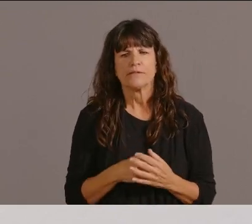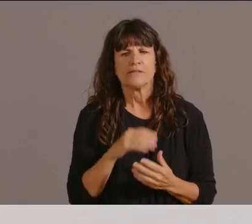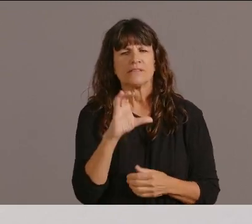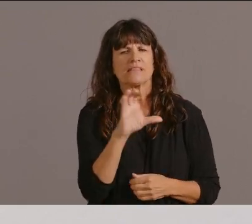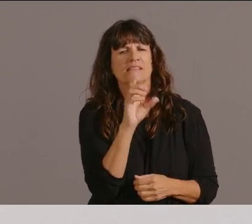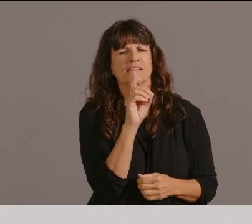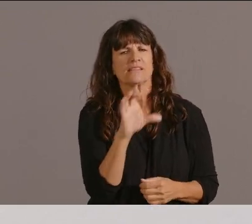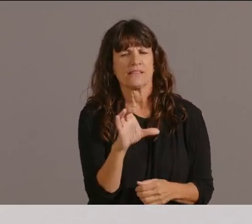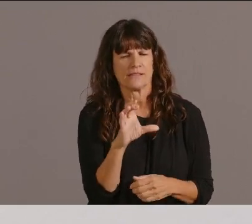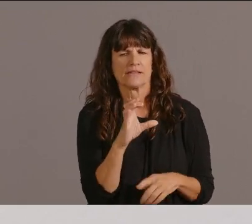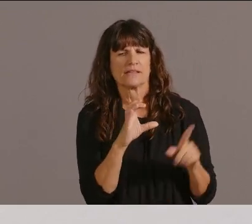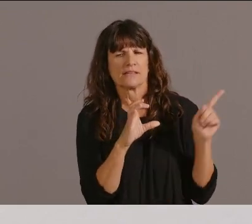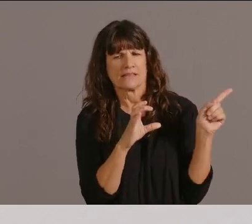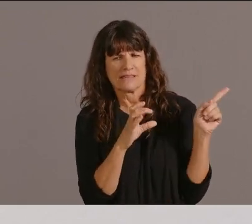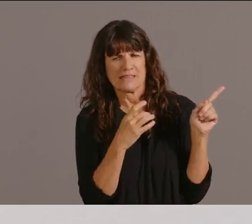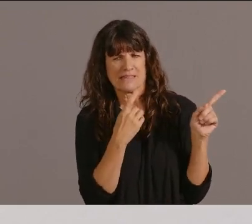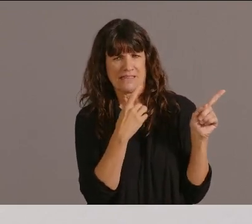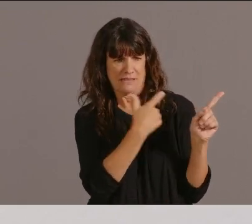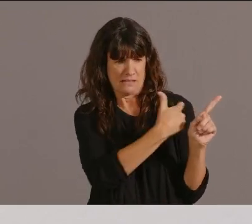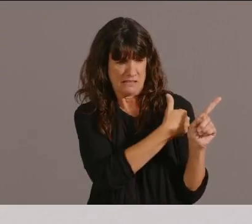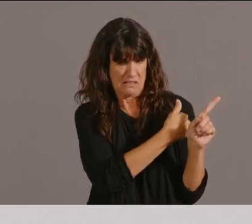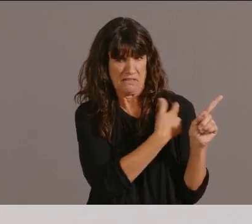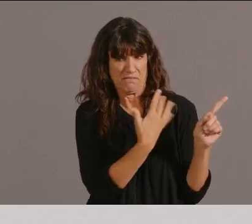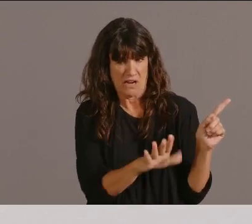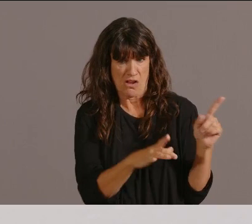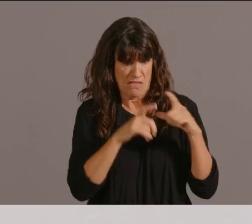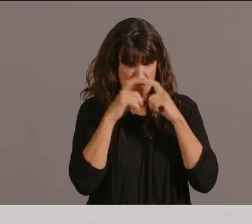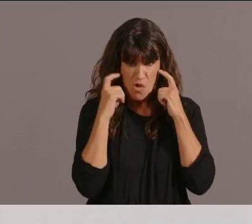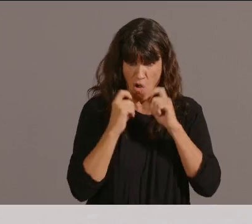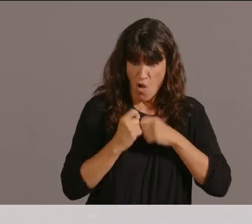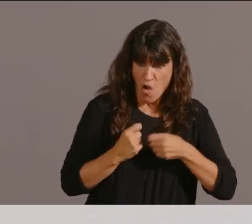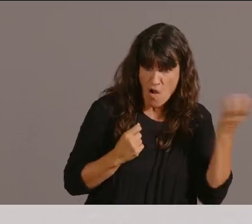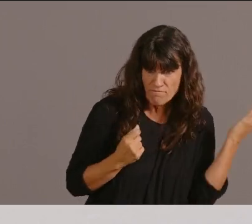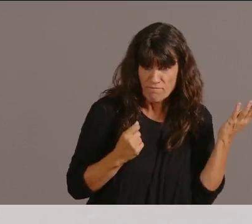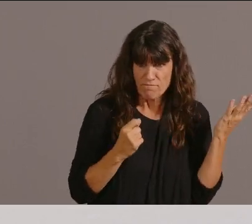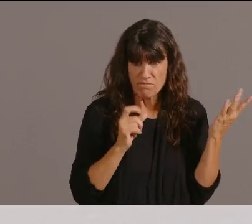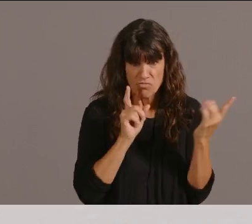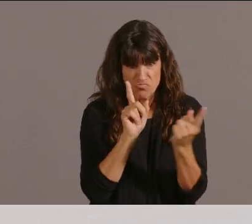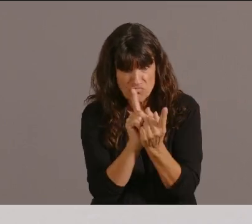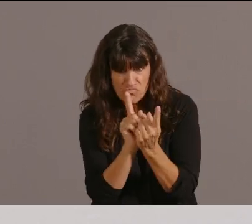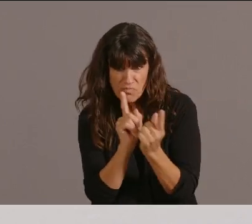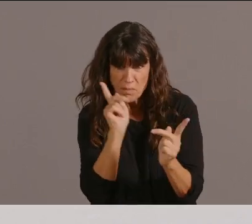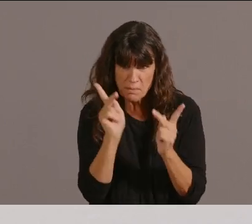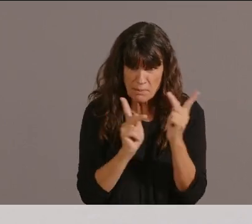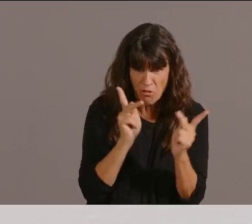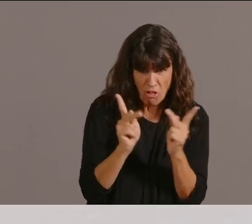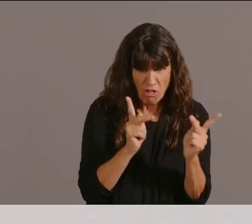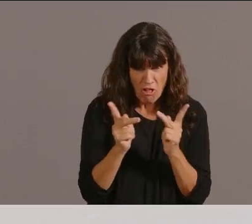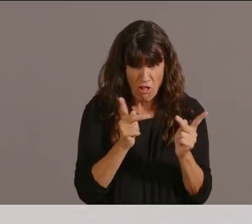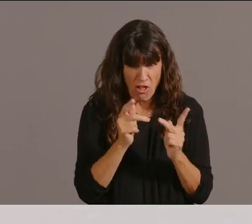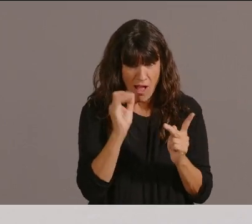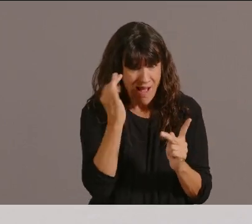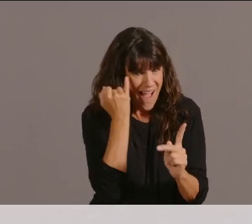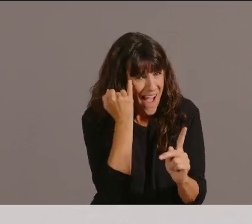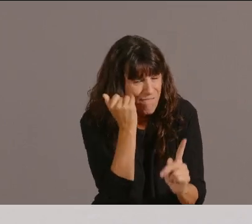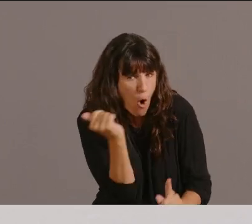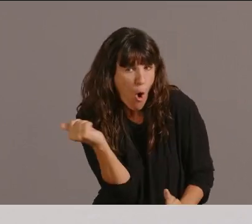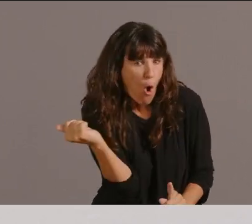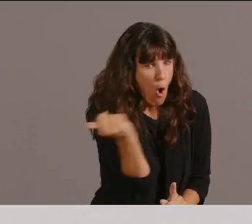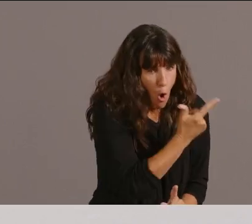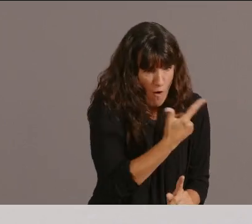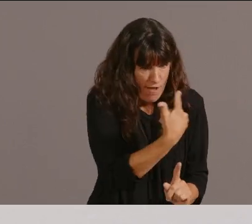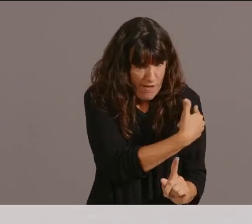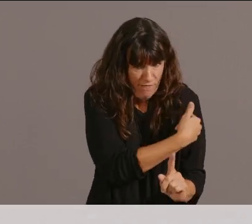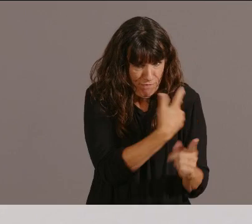to not have masks or to not physically distance when both groups are vaccinated. They seemed very reasonable. They're